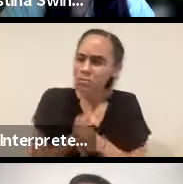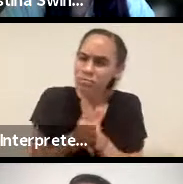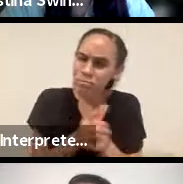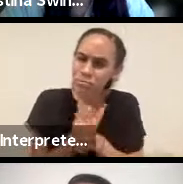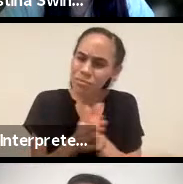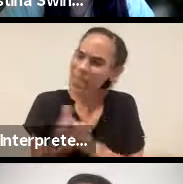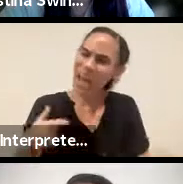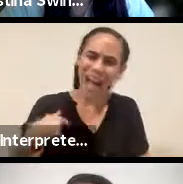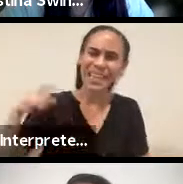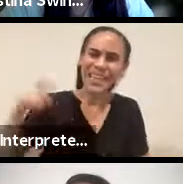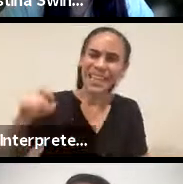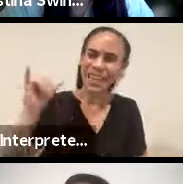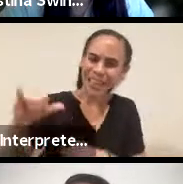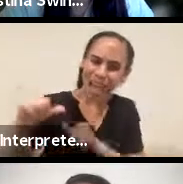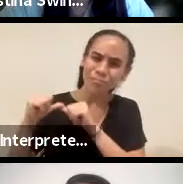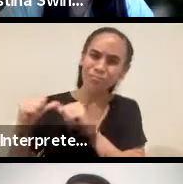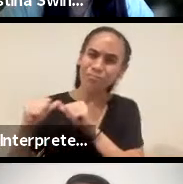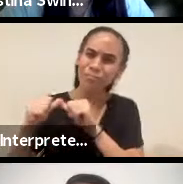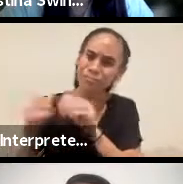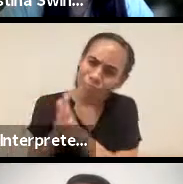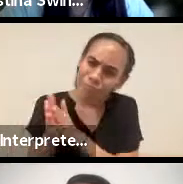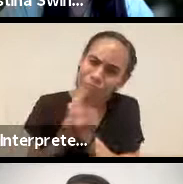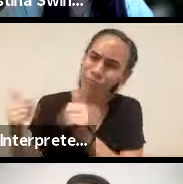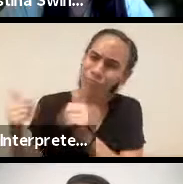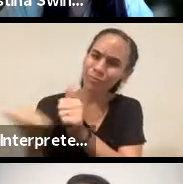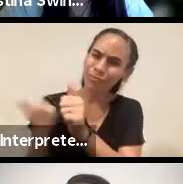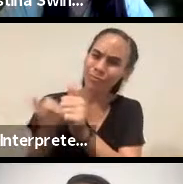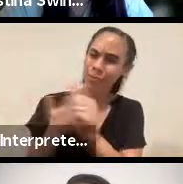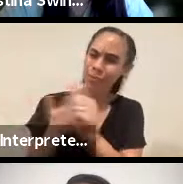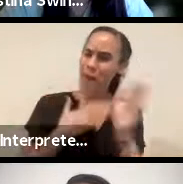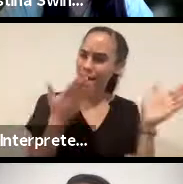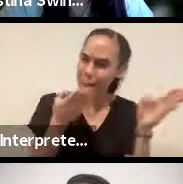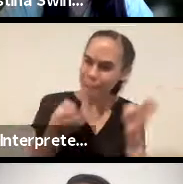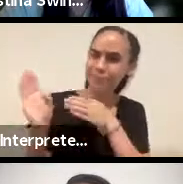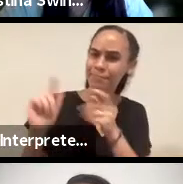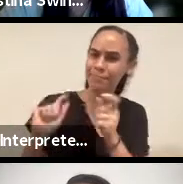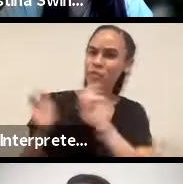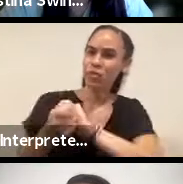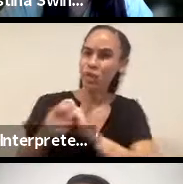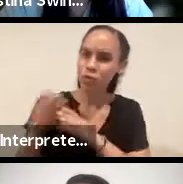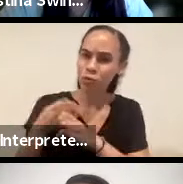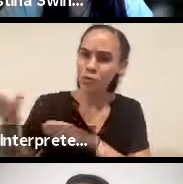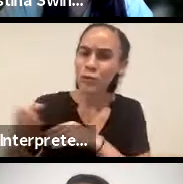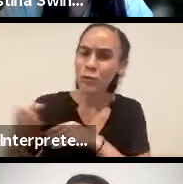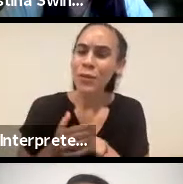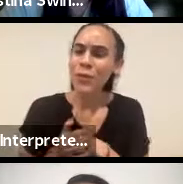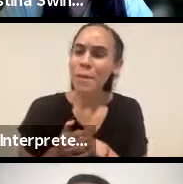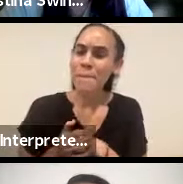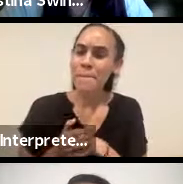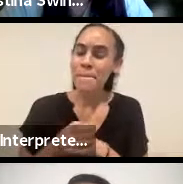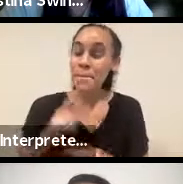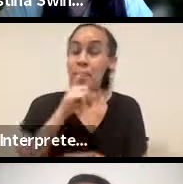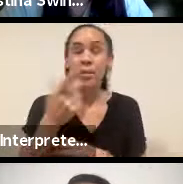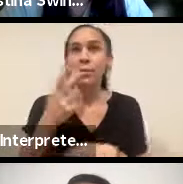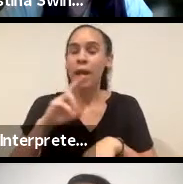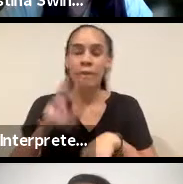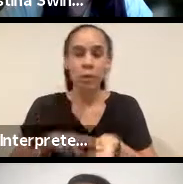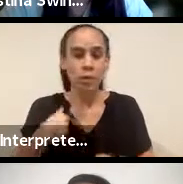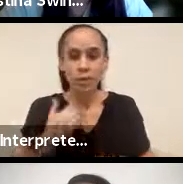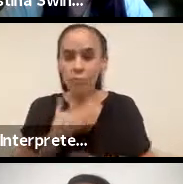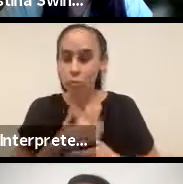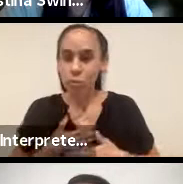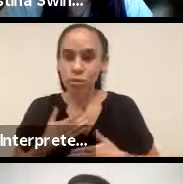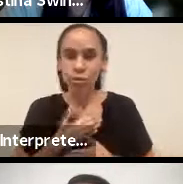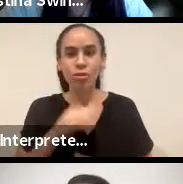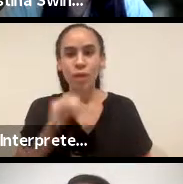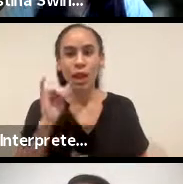continue to pursue this career pivot, which I really, of course, appreciate. And